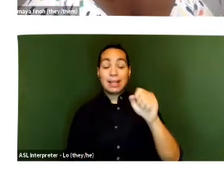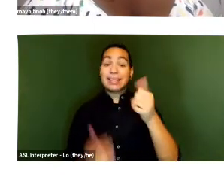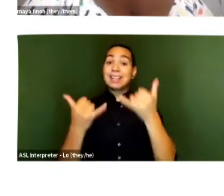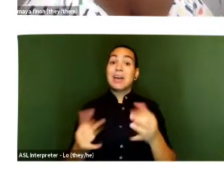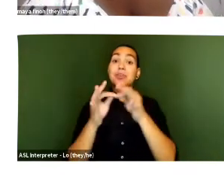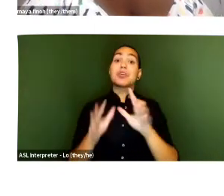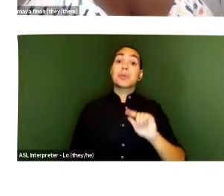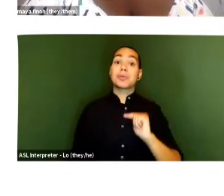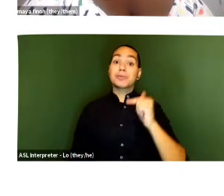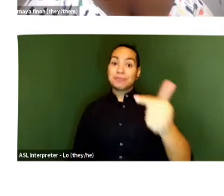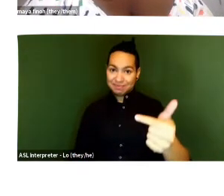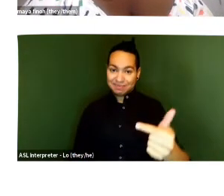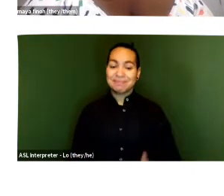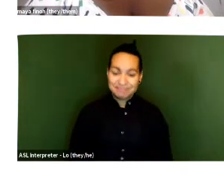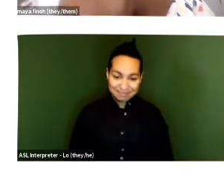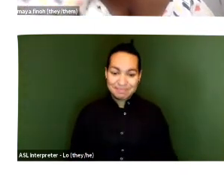please.